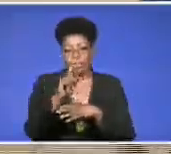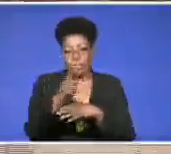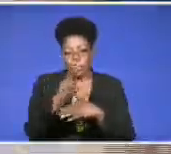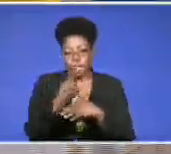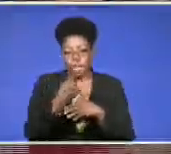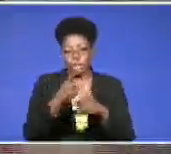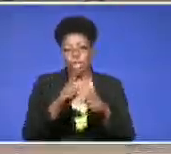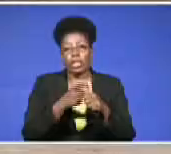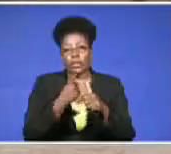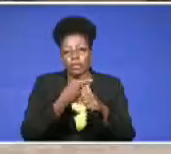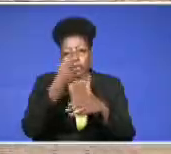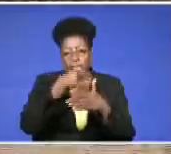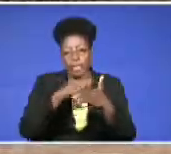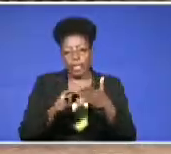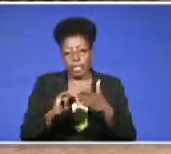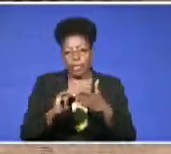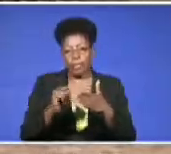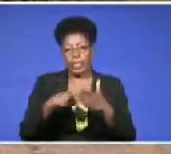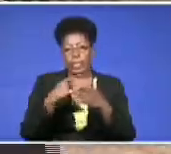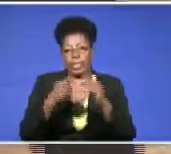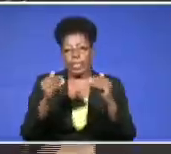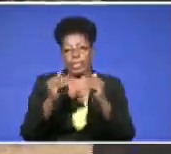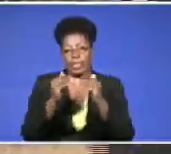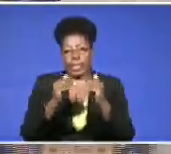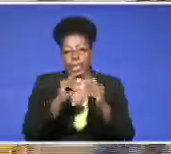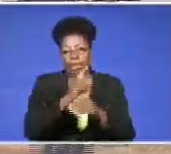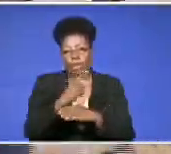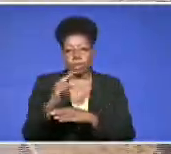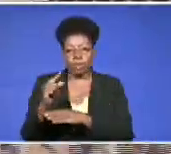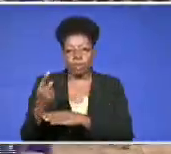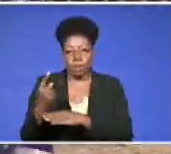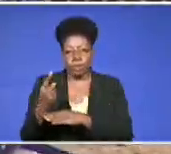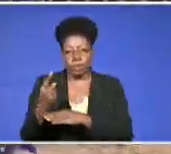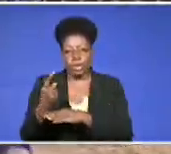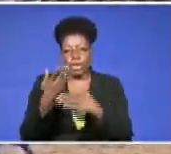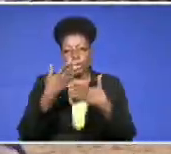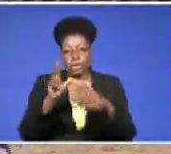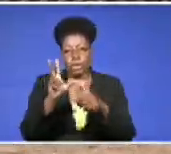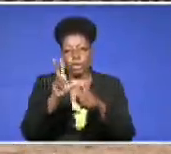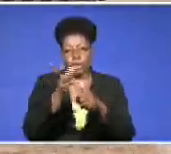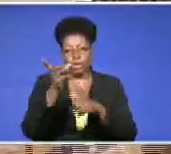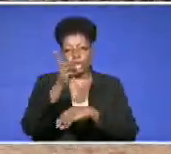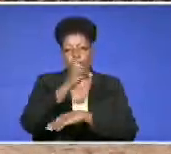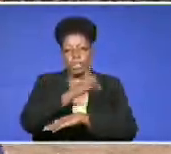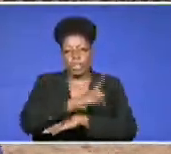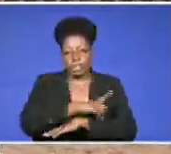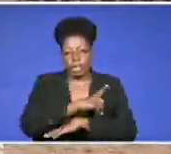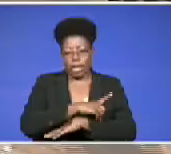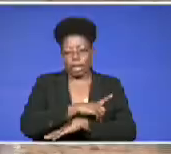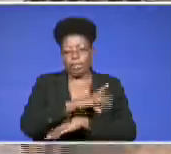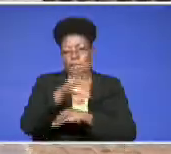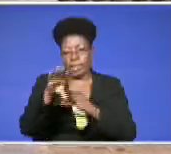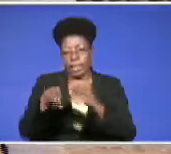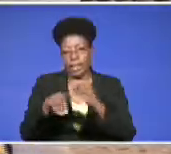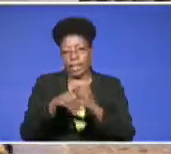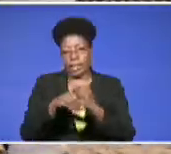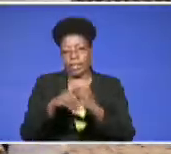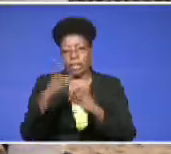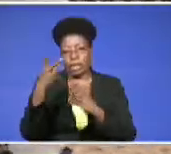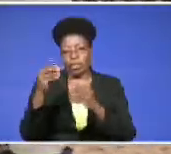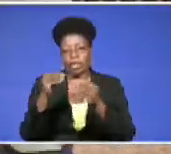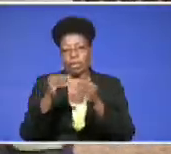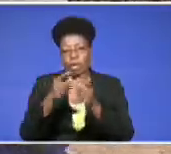would tie the score at 1 apiece. After 2, then in the 3rd, they would tack on 3 more runs to secure the